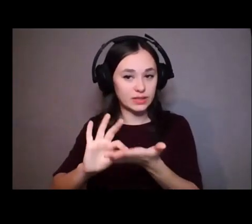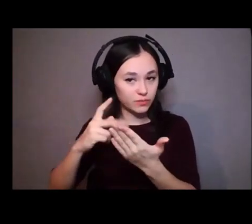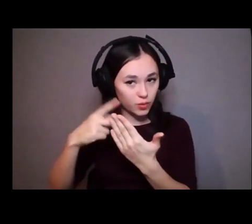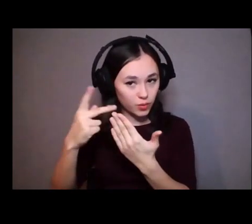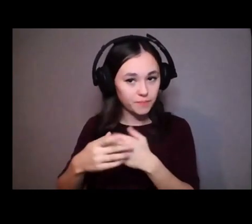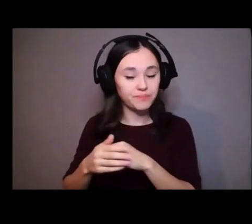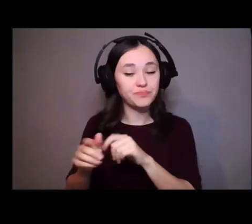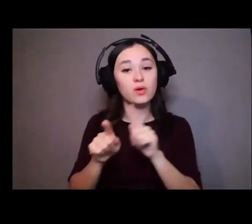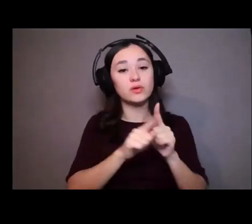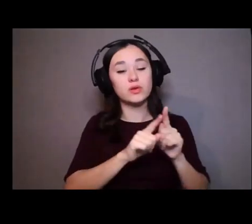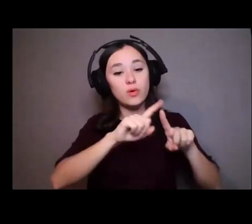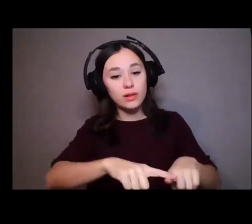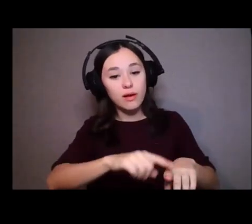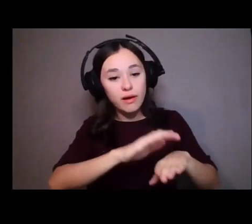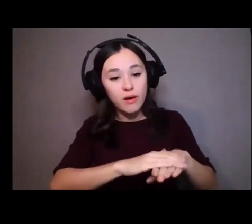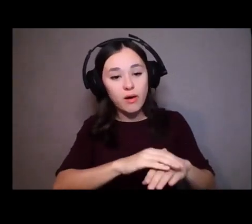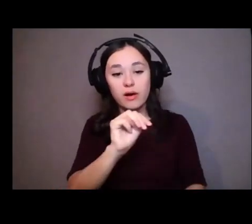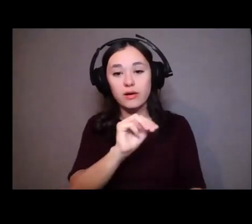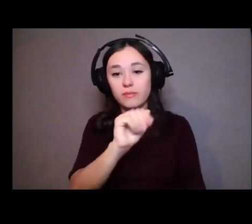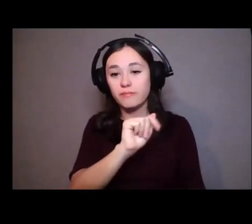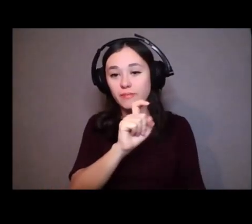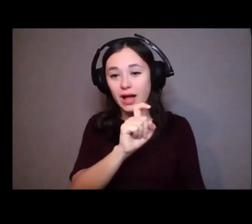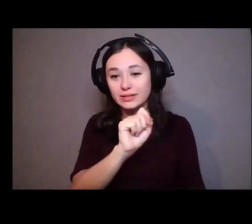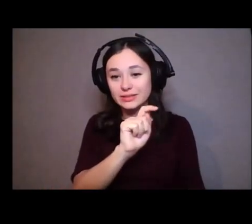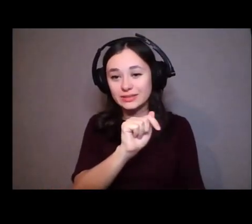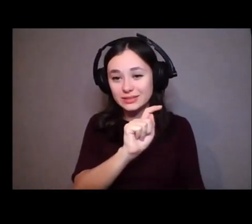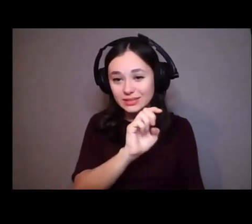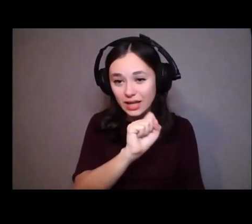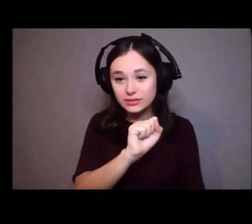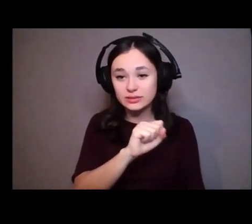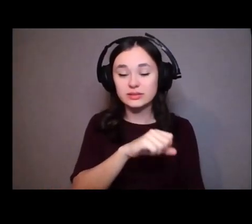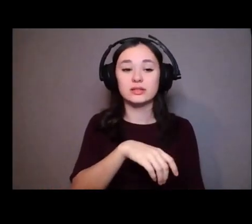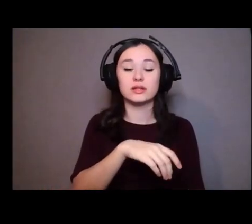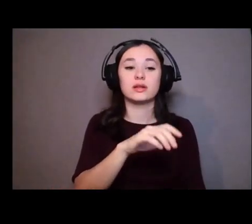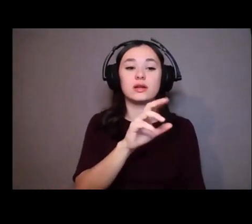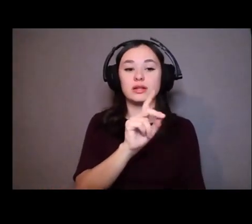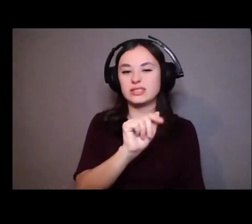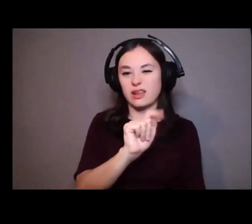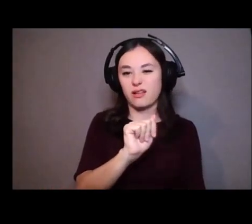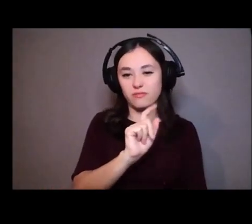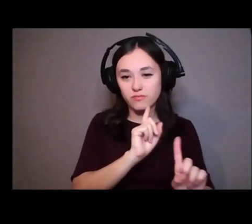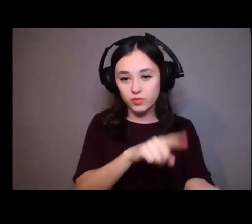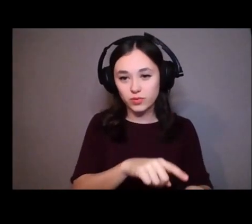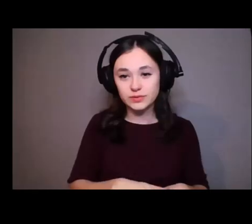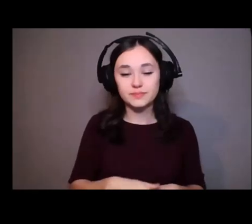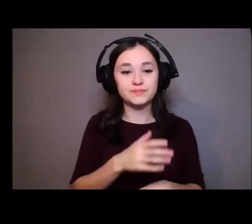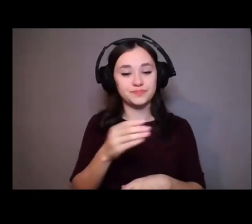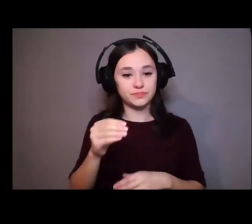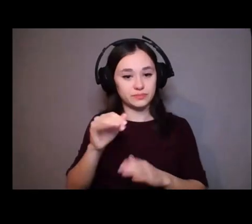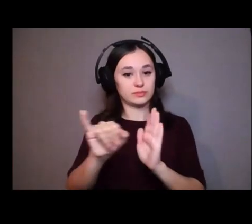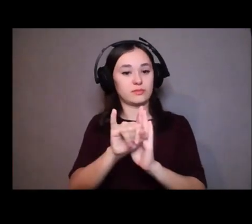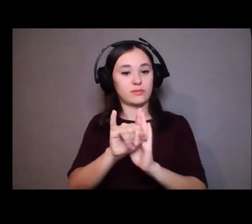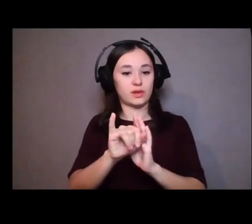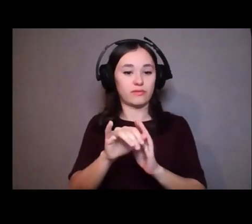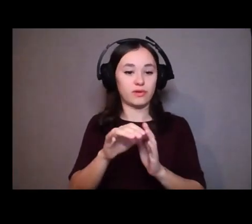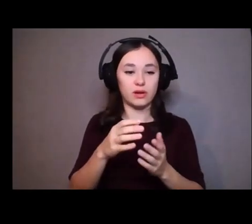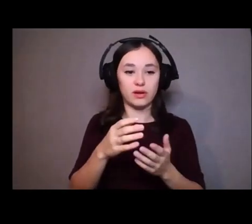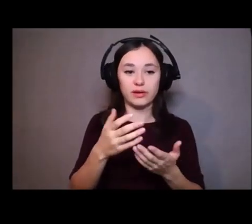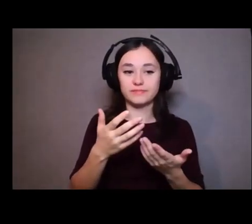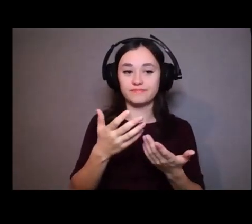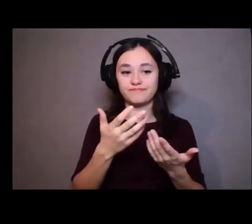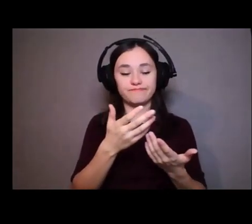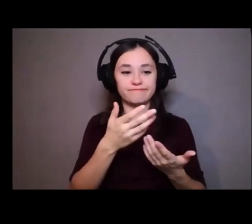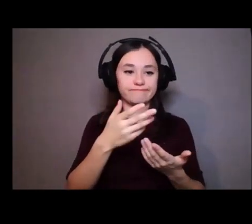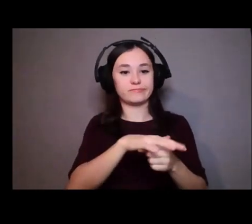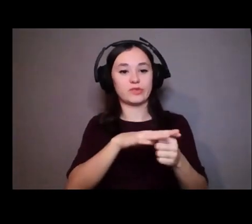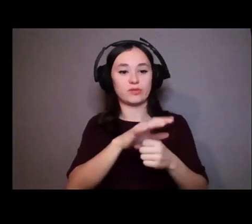by MaxStats, and as well as where those data had limitations, we turned to state data